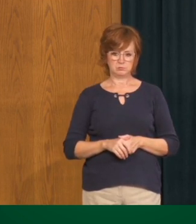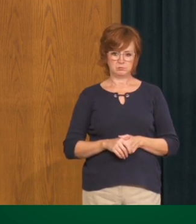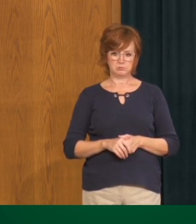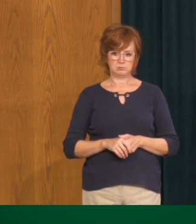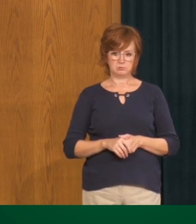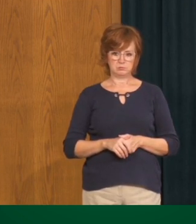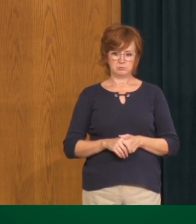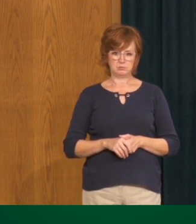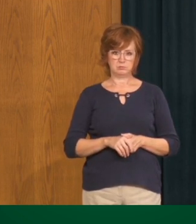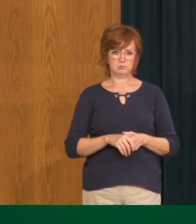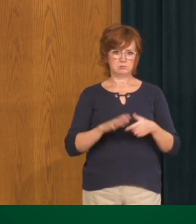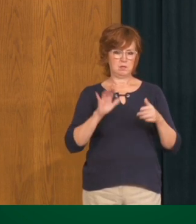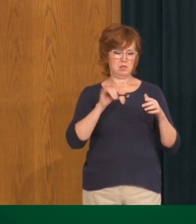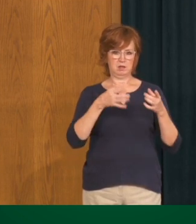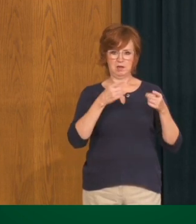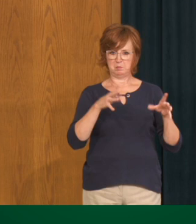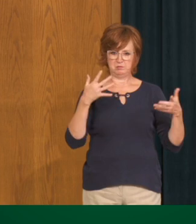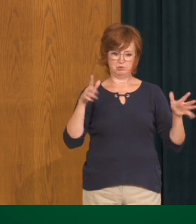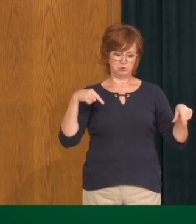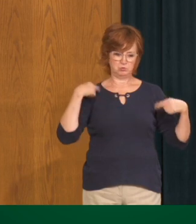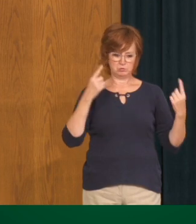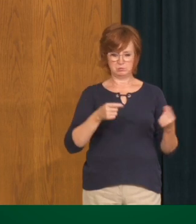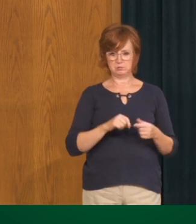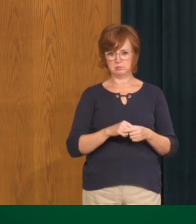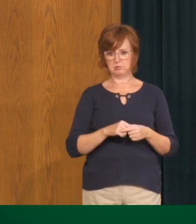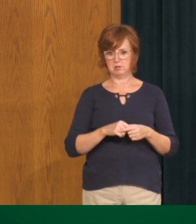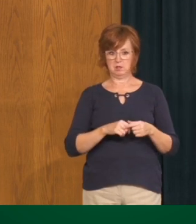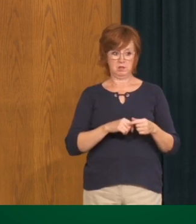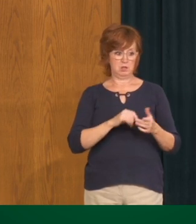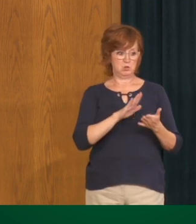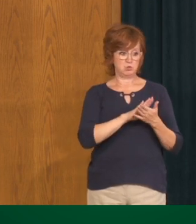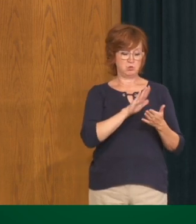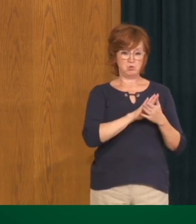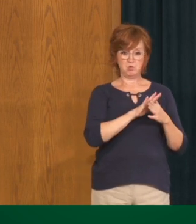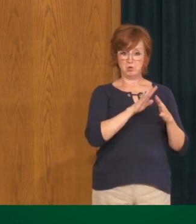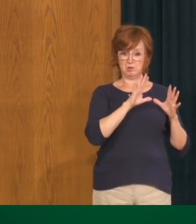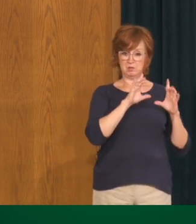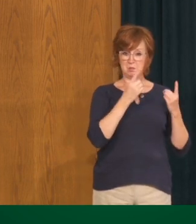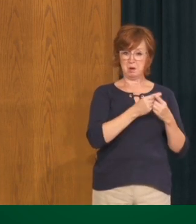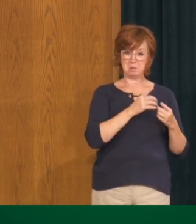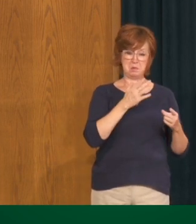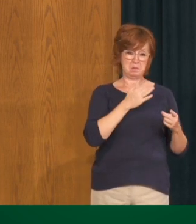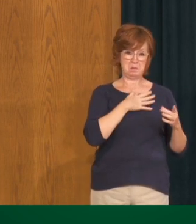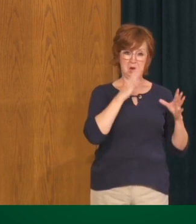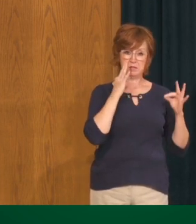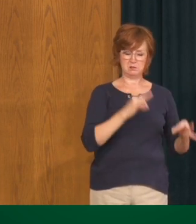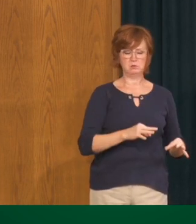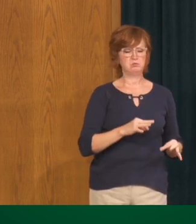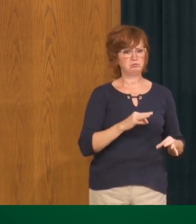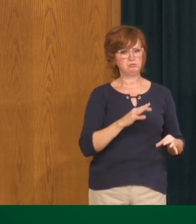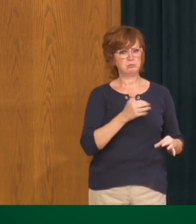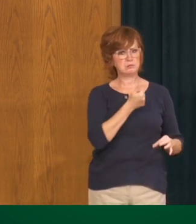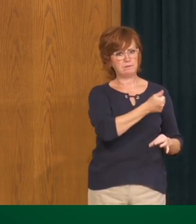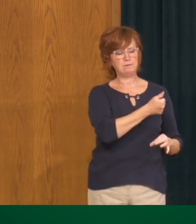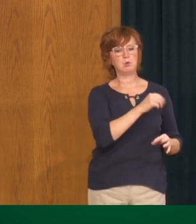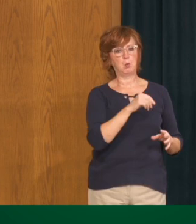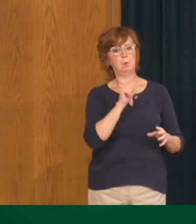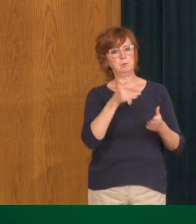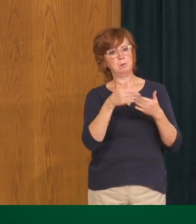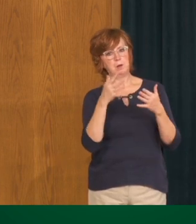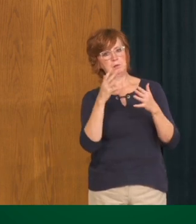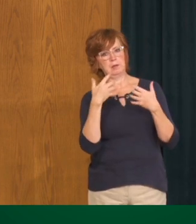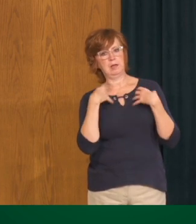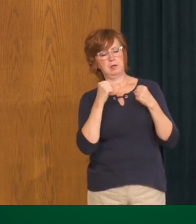health on this matter. And so they're not going to be made unilaterally by the school divisions without having some input from public health.